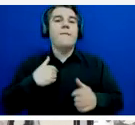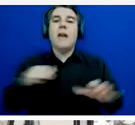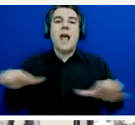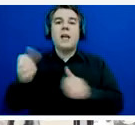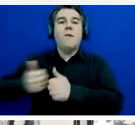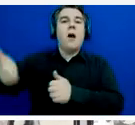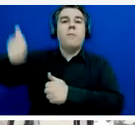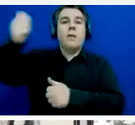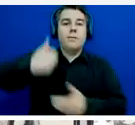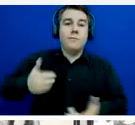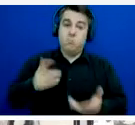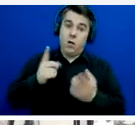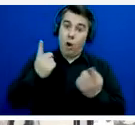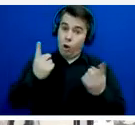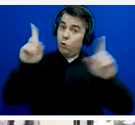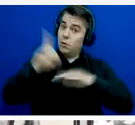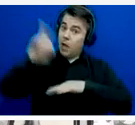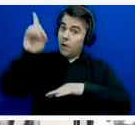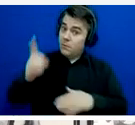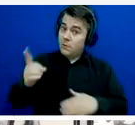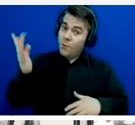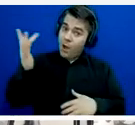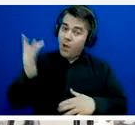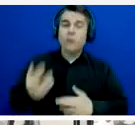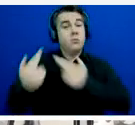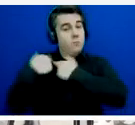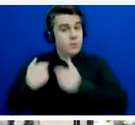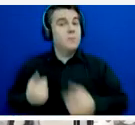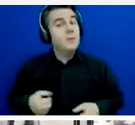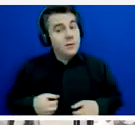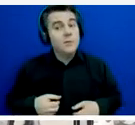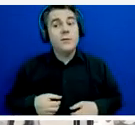diamond anyway because they took responsibility.